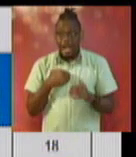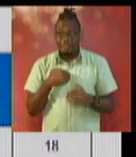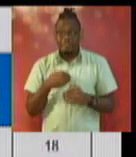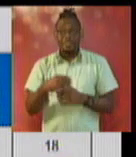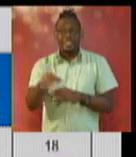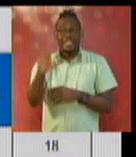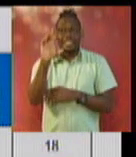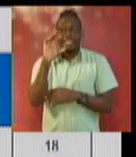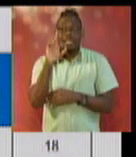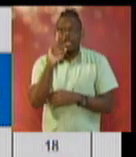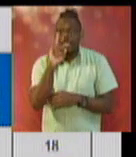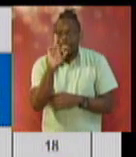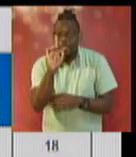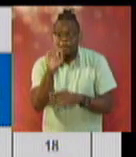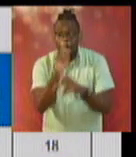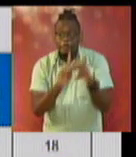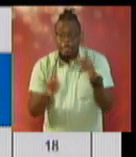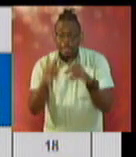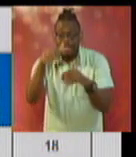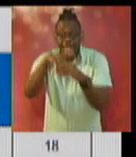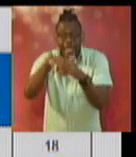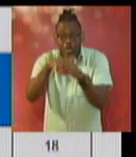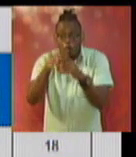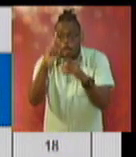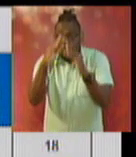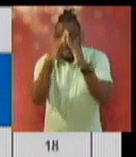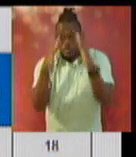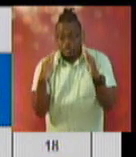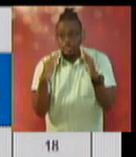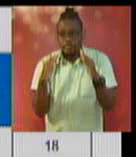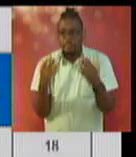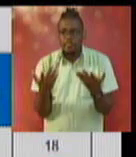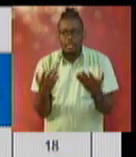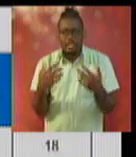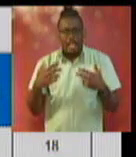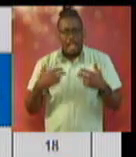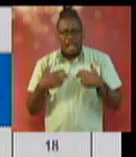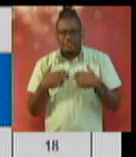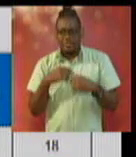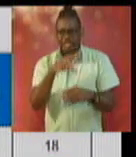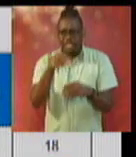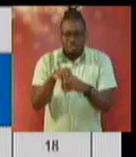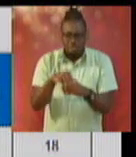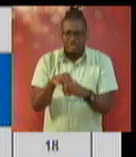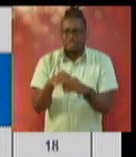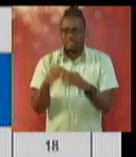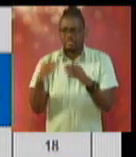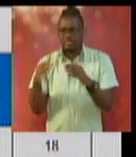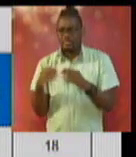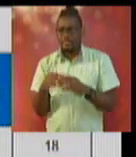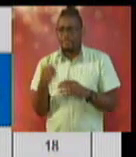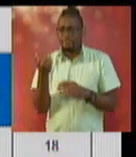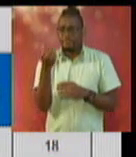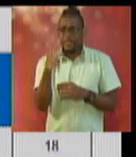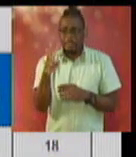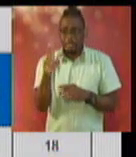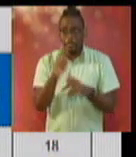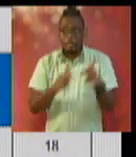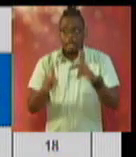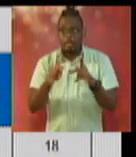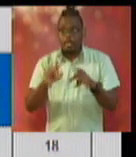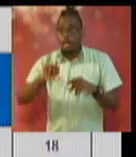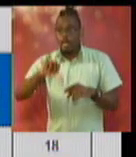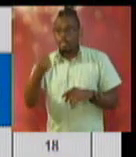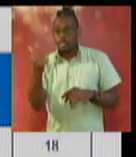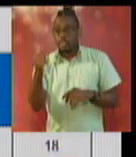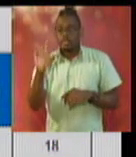The cluster within which that home was located had a total of 15 cases. Interestingly, the other 7 cases also came from a singular